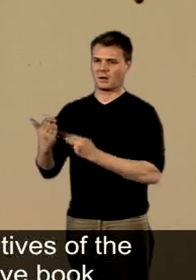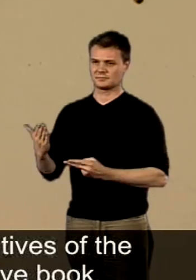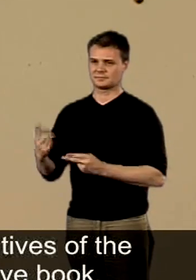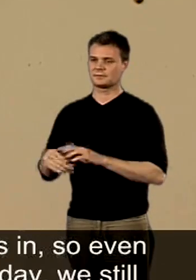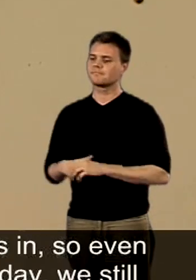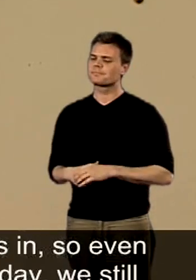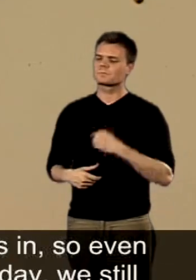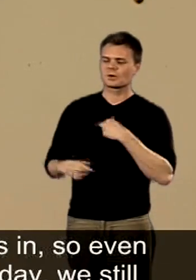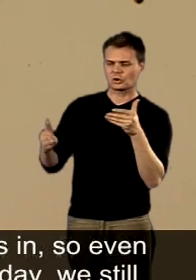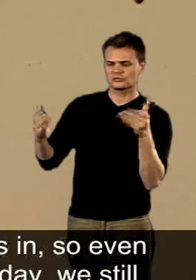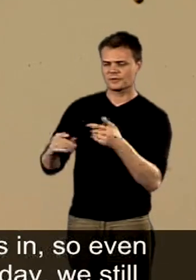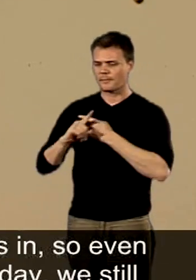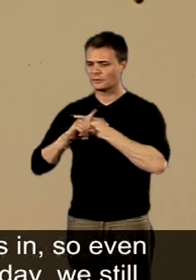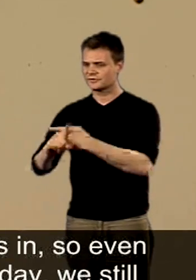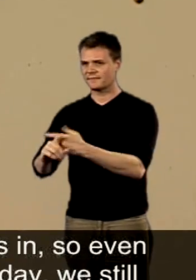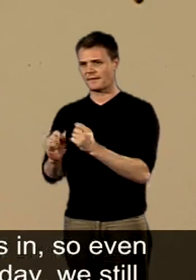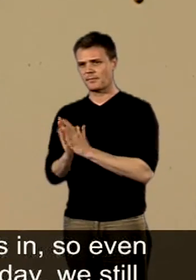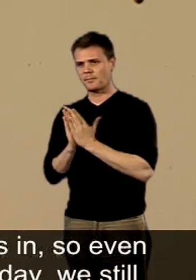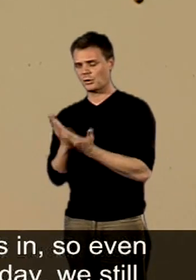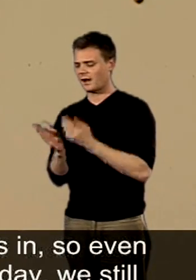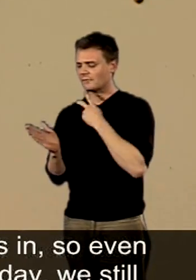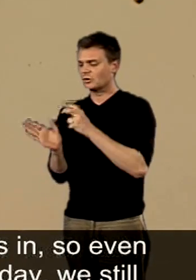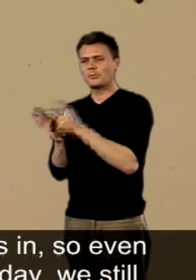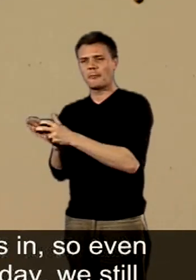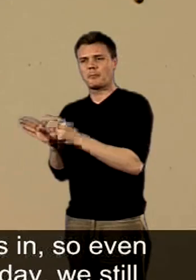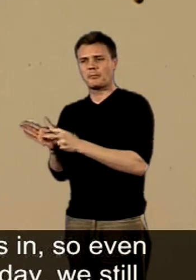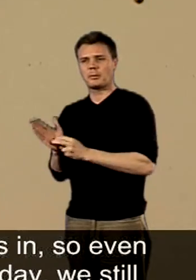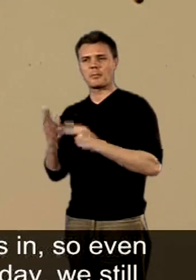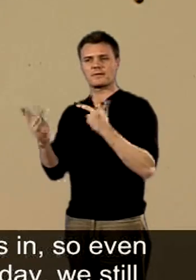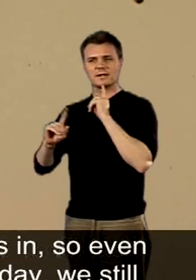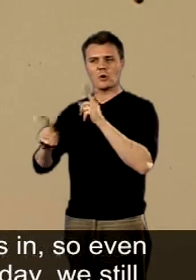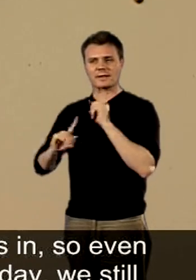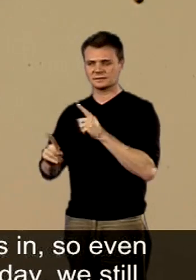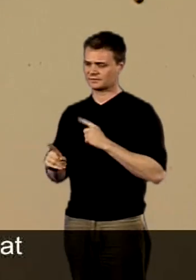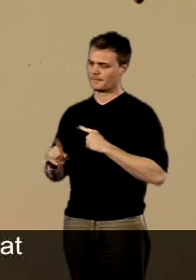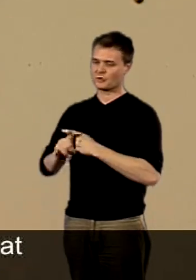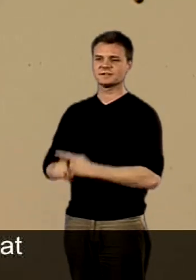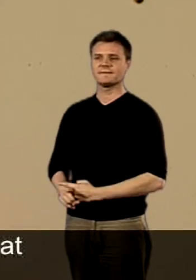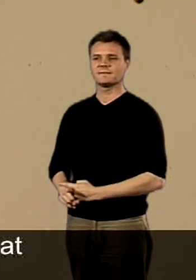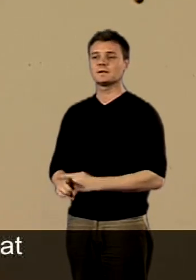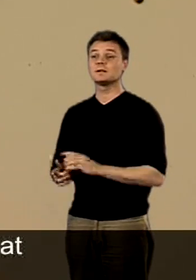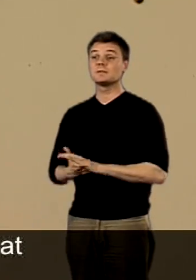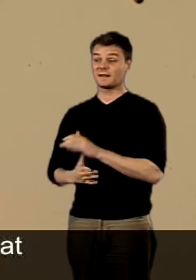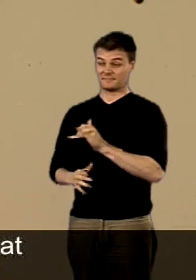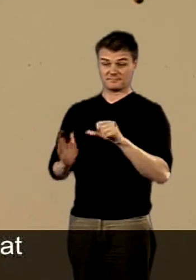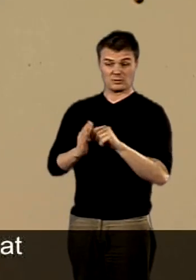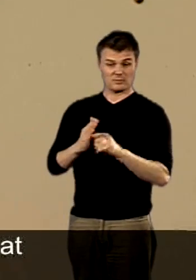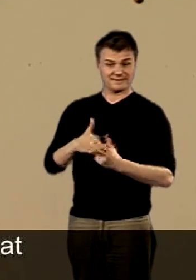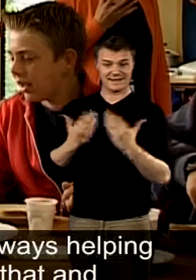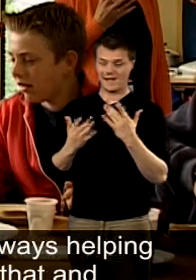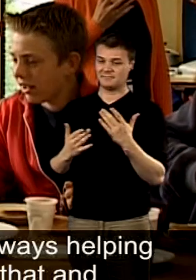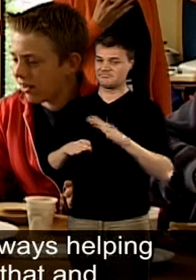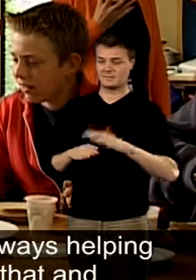they've got a positive book that they've got to write three comments in, so even if they have had trouble during the day, we still want them to find three positives that they've